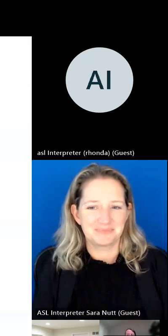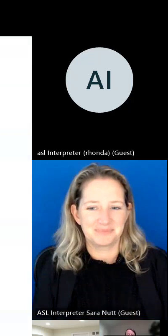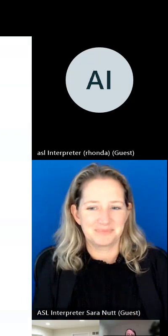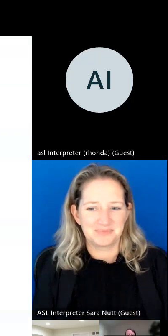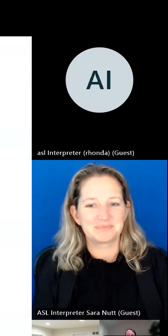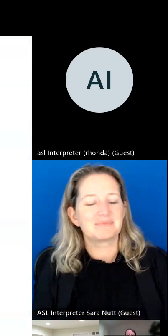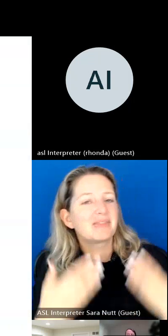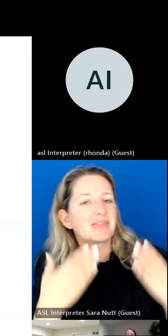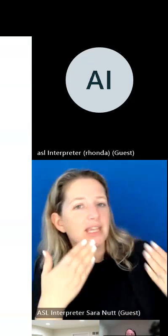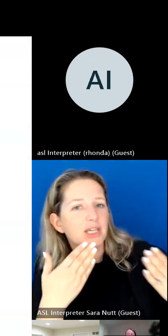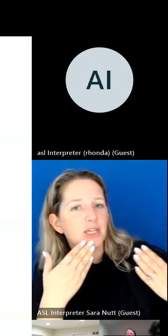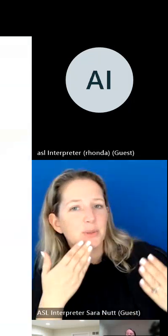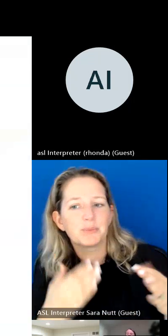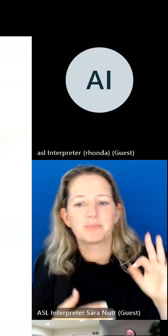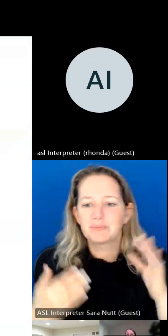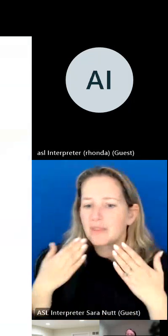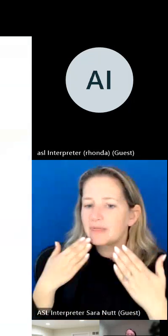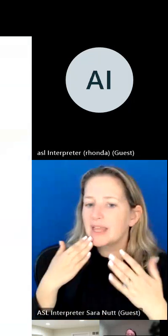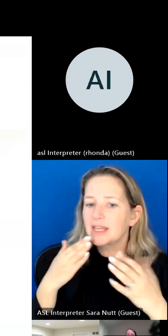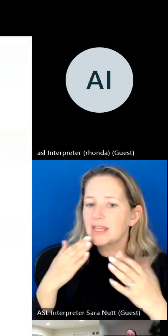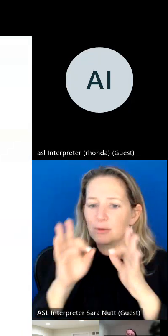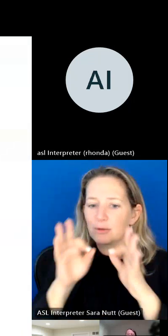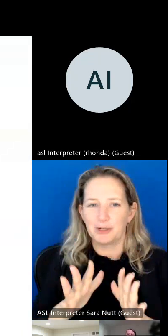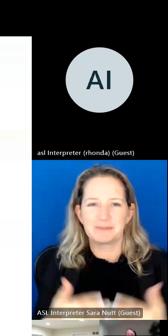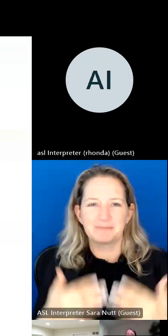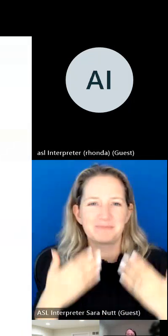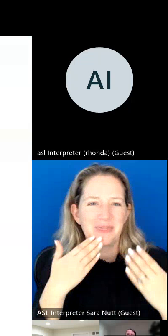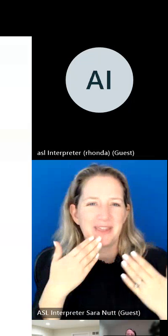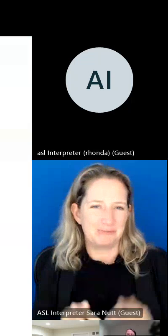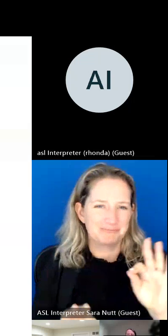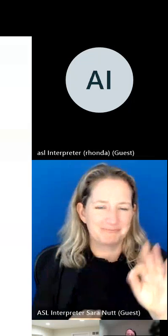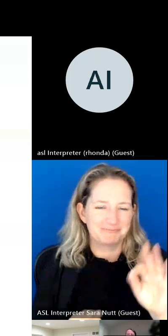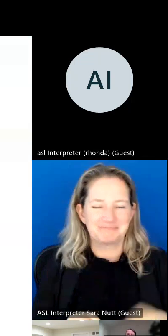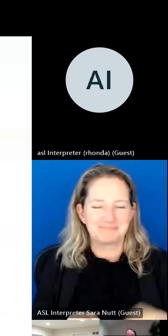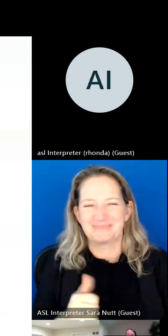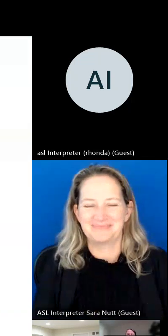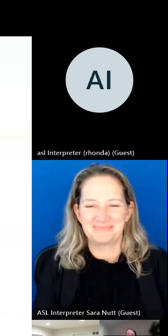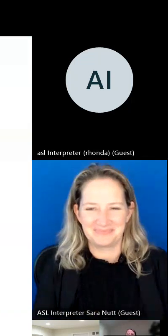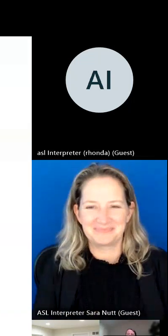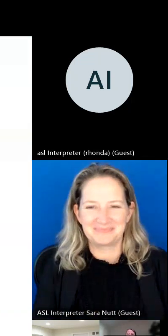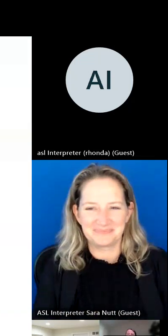Thank you. Thank you to our interpreters. Thank you, Sarah and Rhonda.